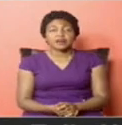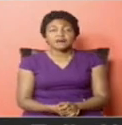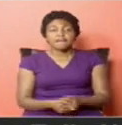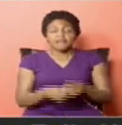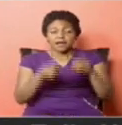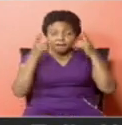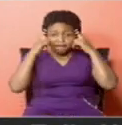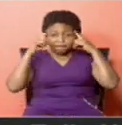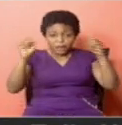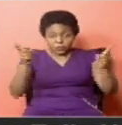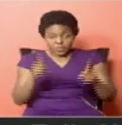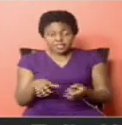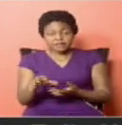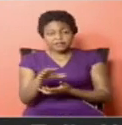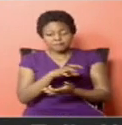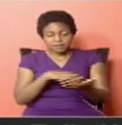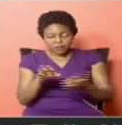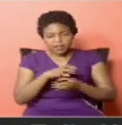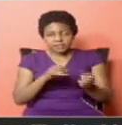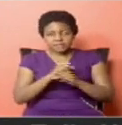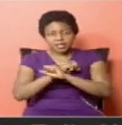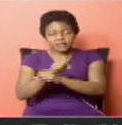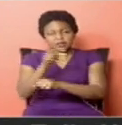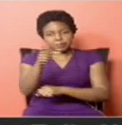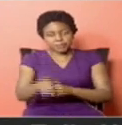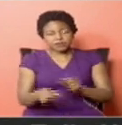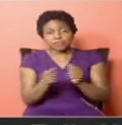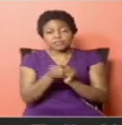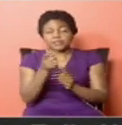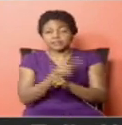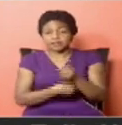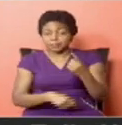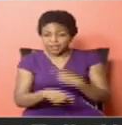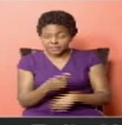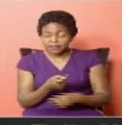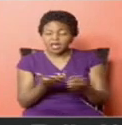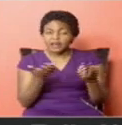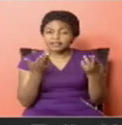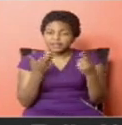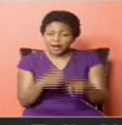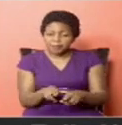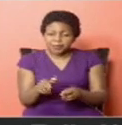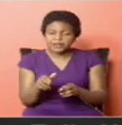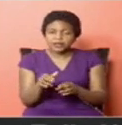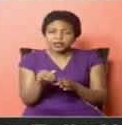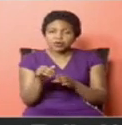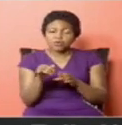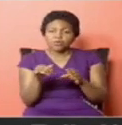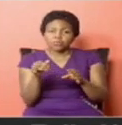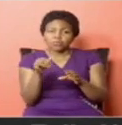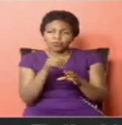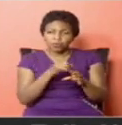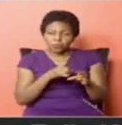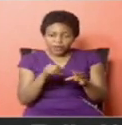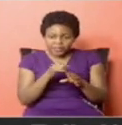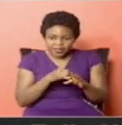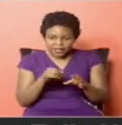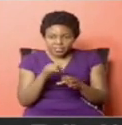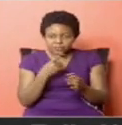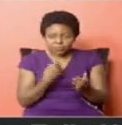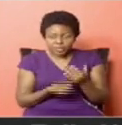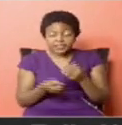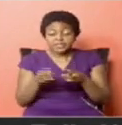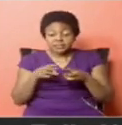Violence against persons with disabilities has often occurred within the context of